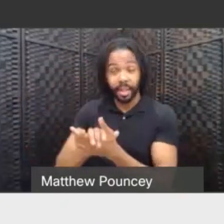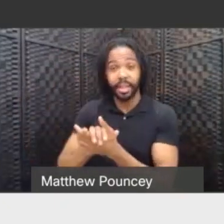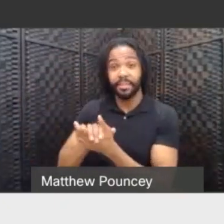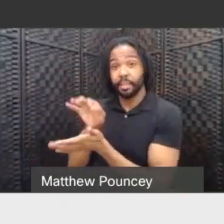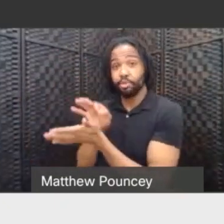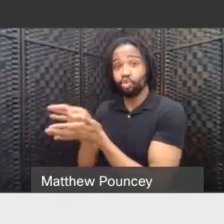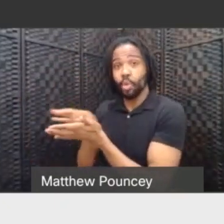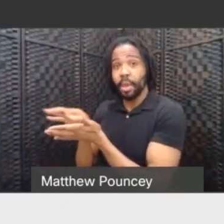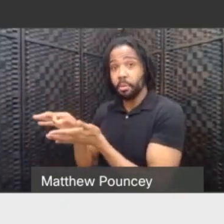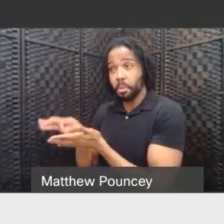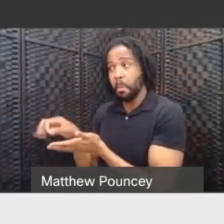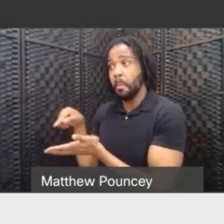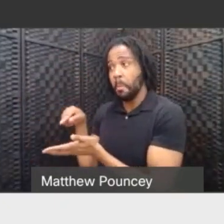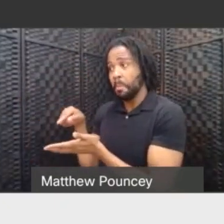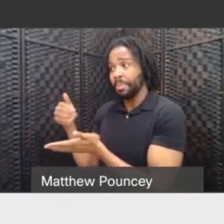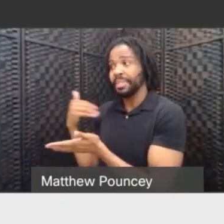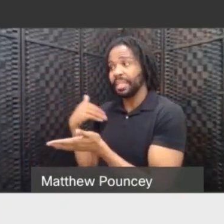in substantial transmission.